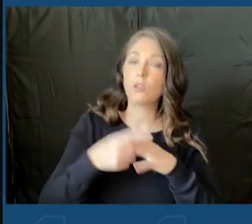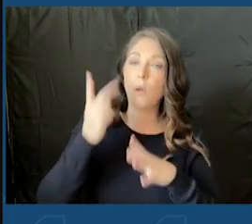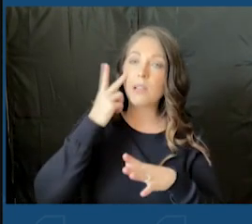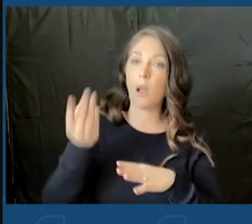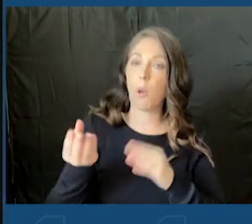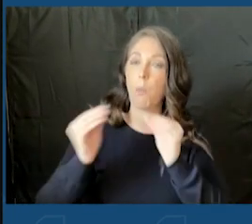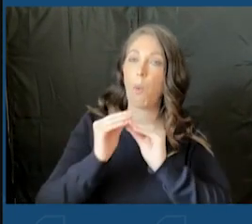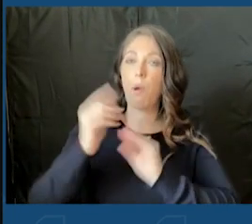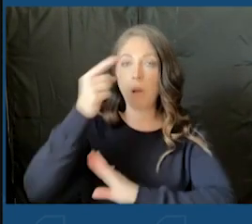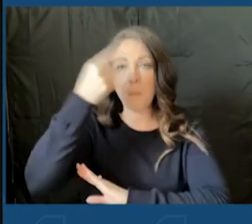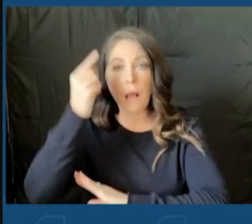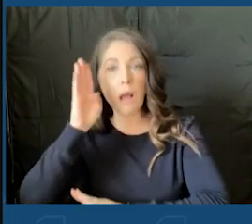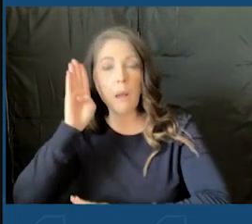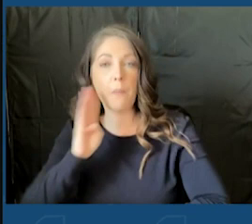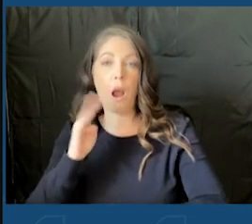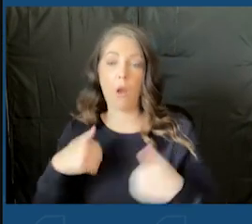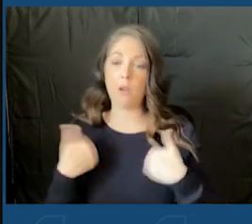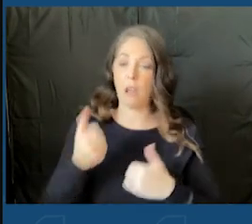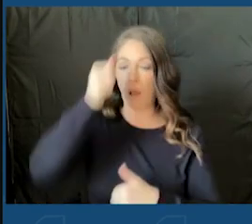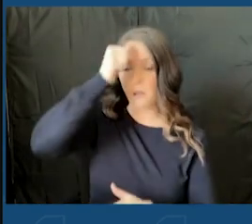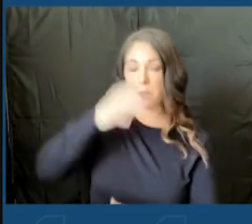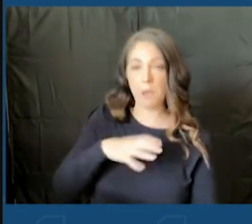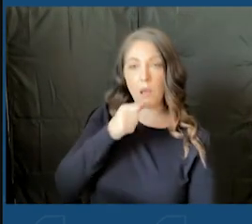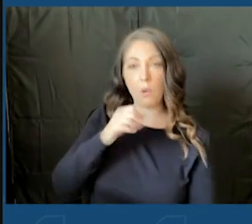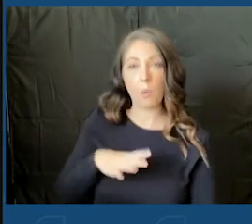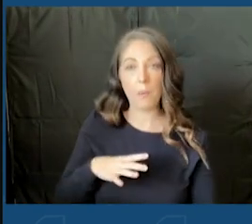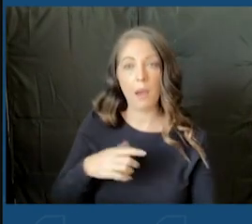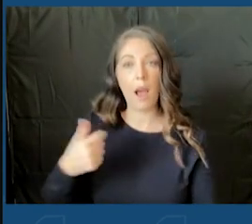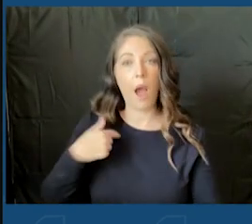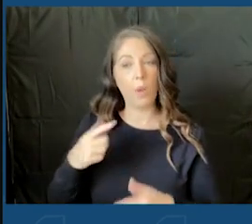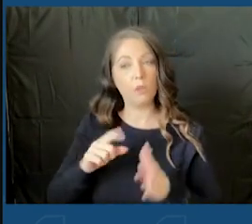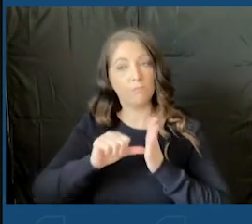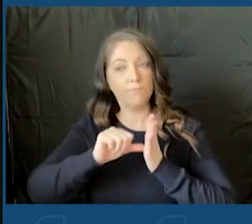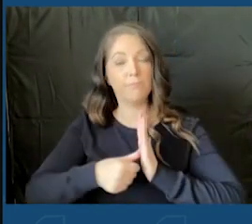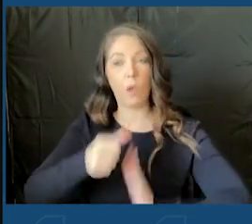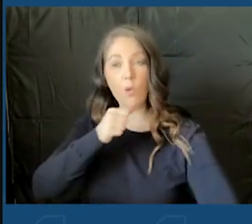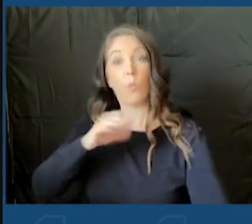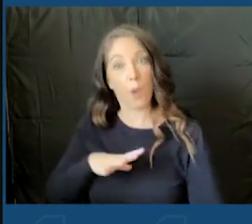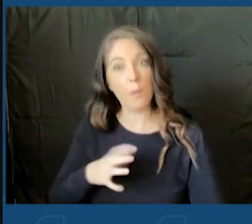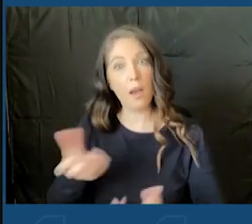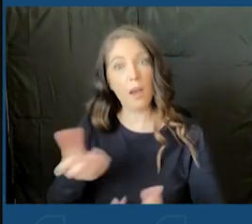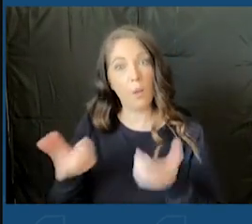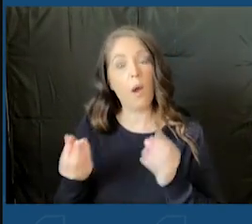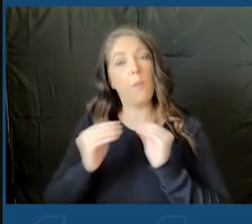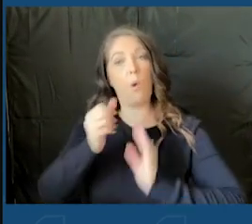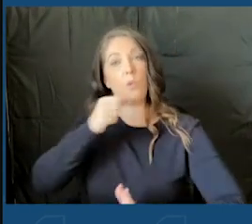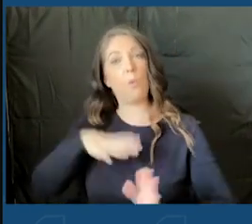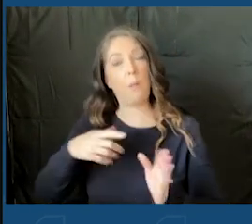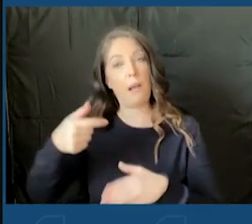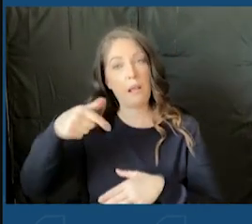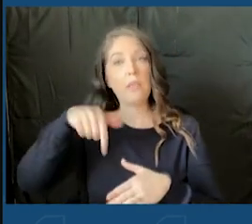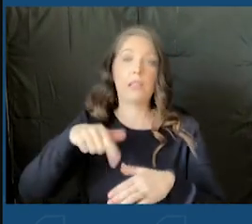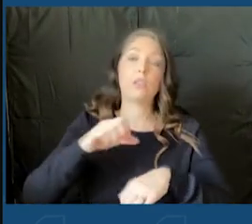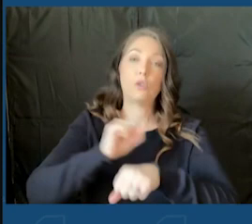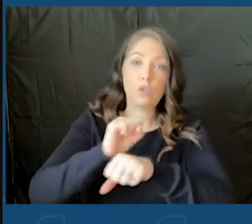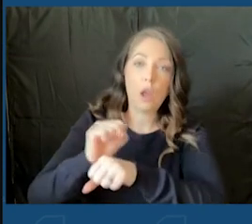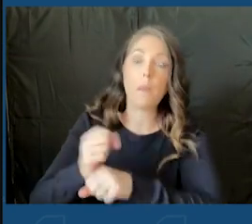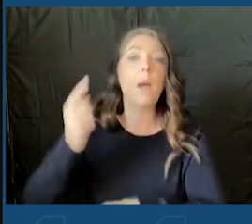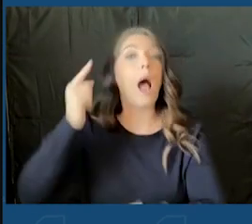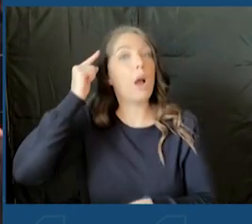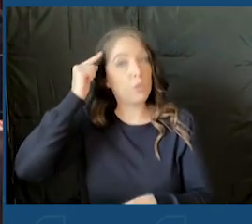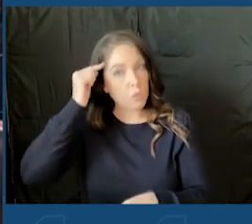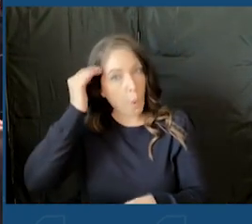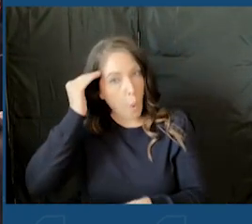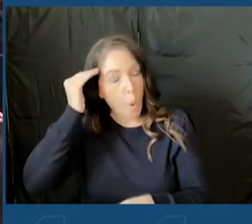young men and women in these programs. And I'm going to put the emphasis on women, too. I want to see more women in these jobs. And I know there's been an intentionality from the labor unions to make that